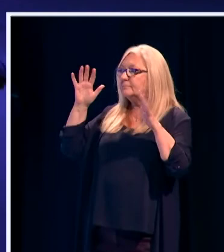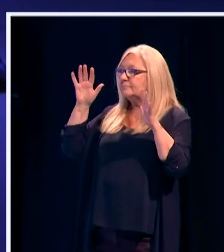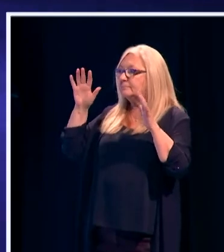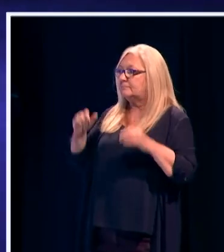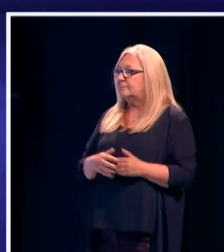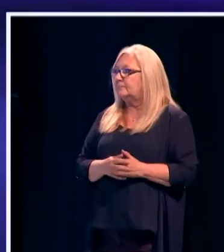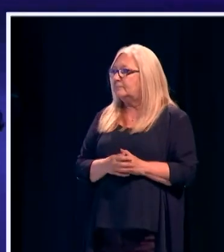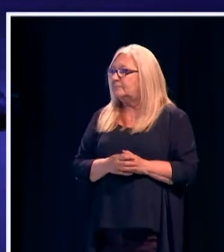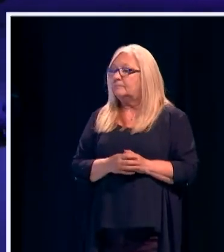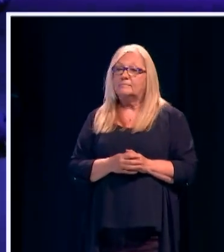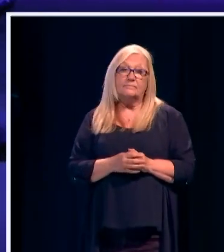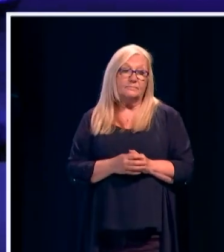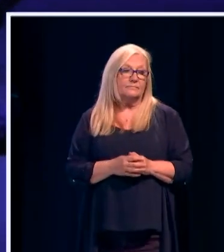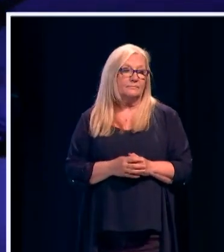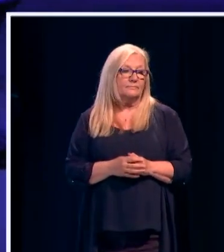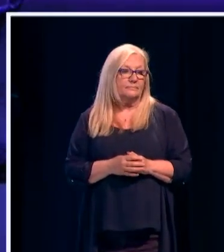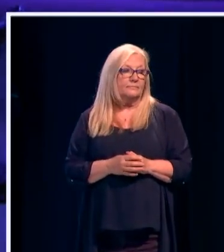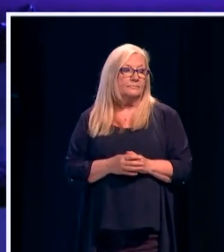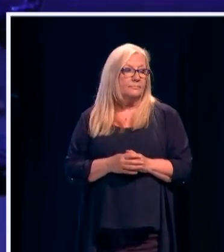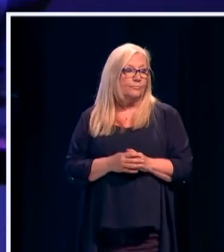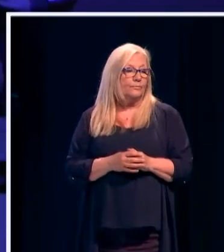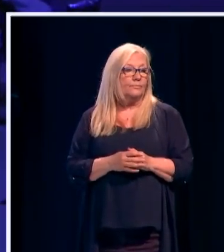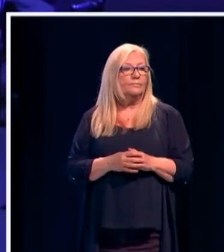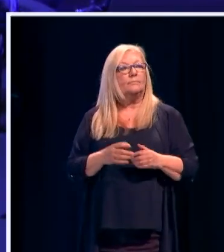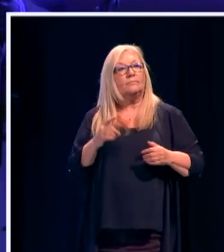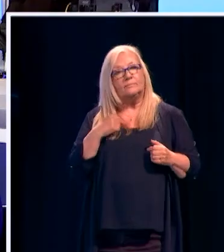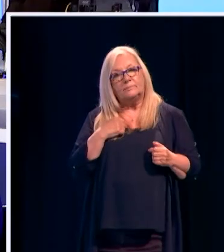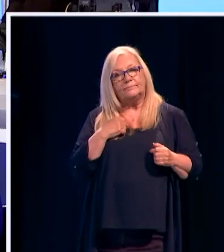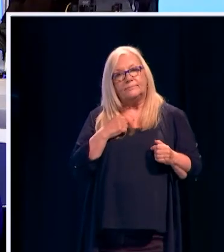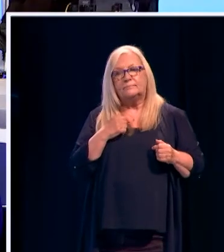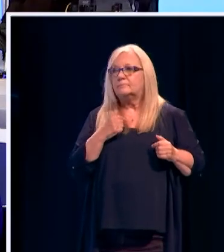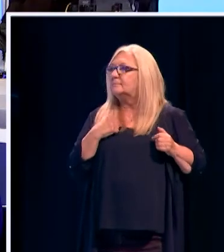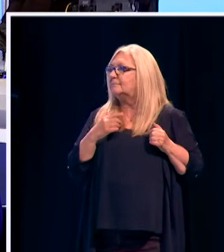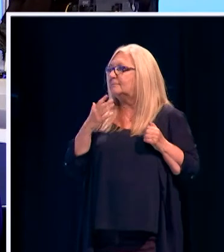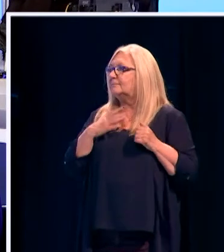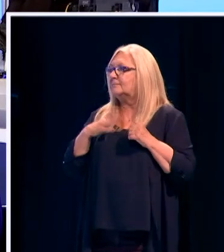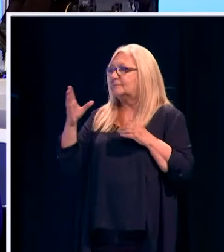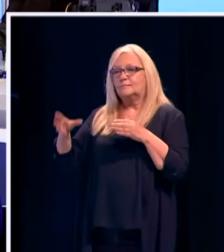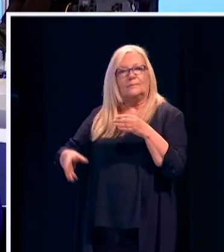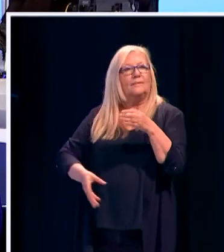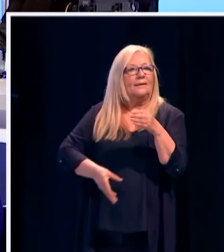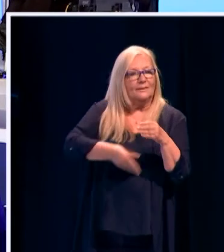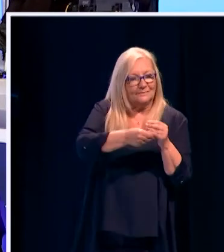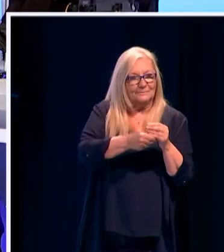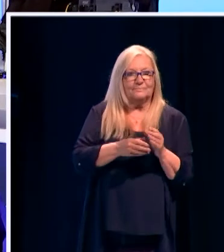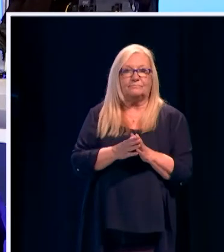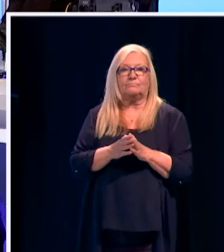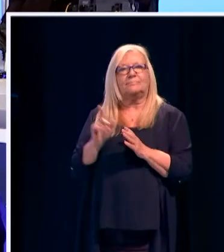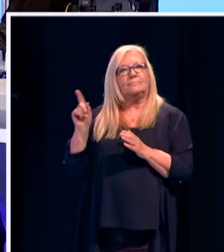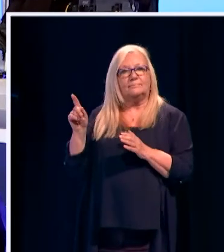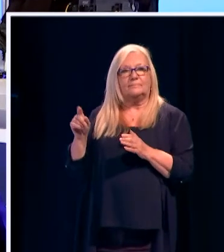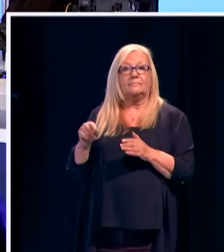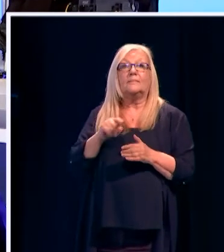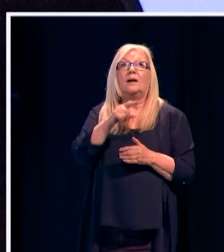Mohua, you want to add the perspective? I want to add with Fatima, just donors have to be change